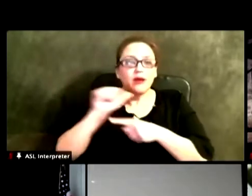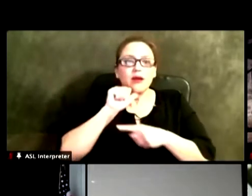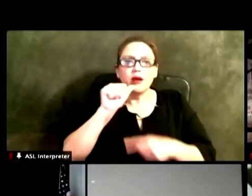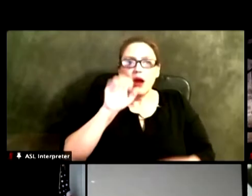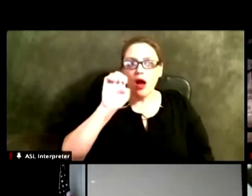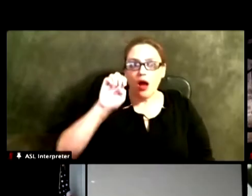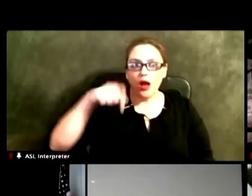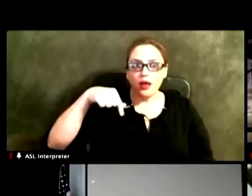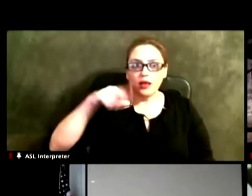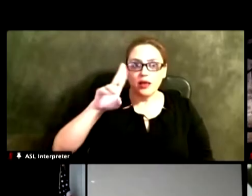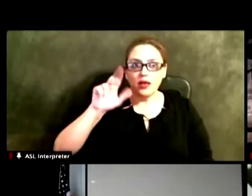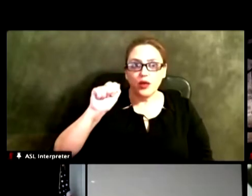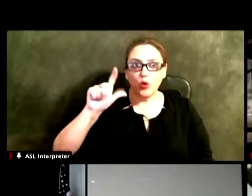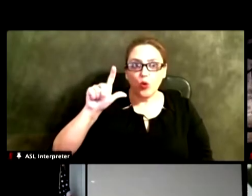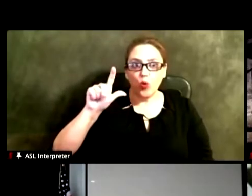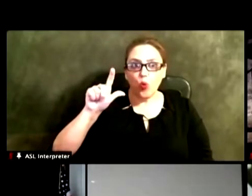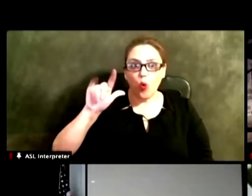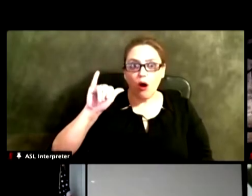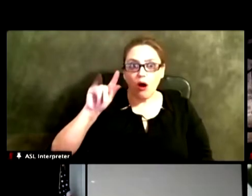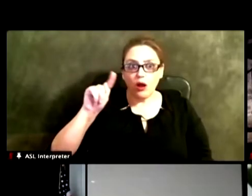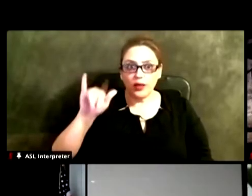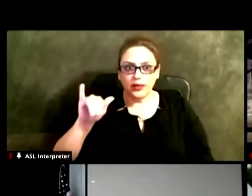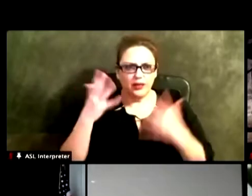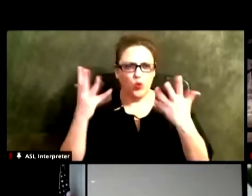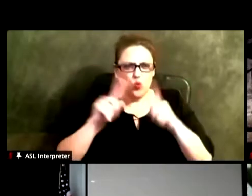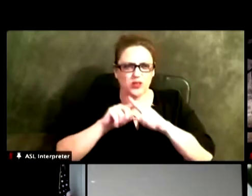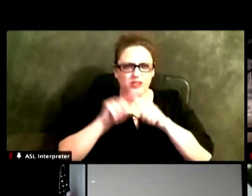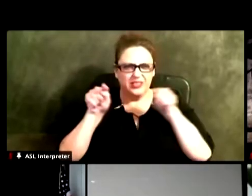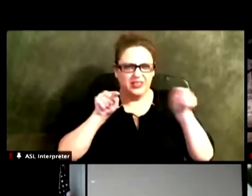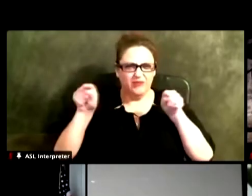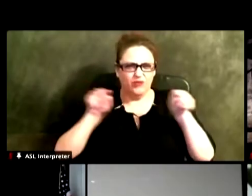on the contrast between the two.